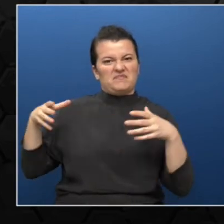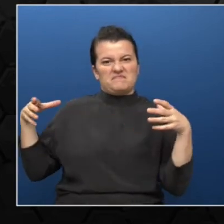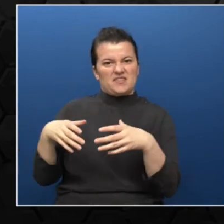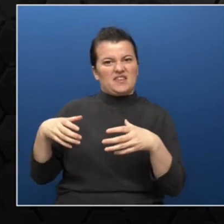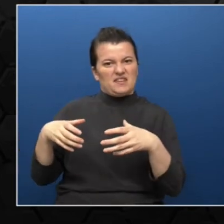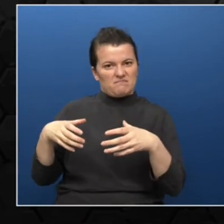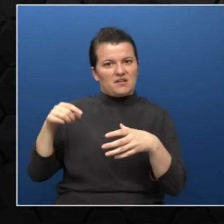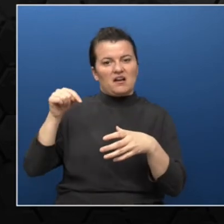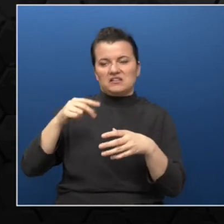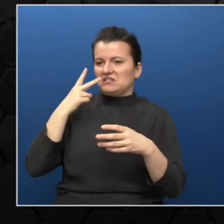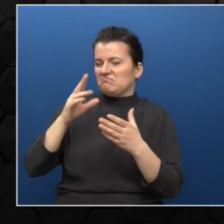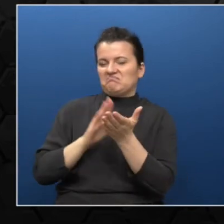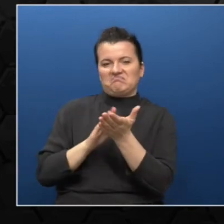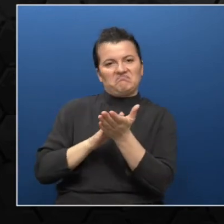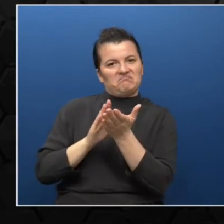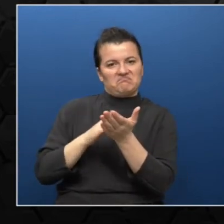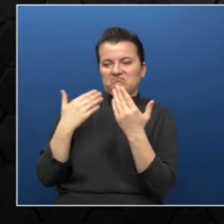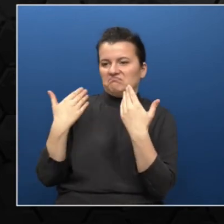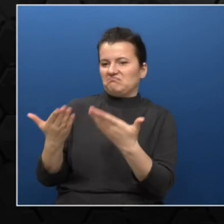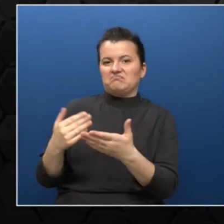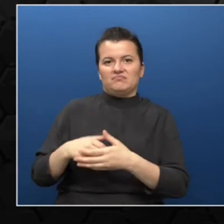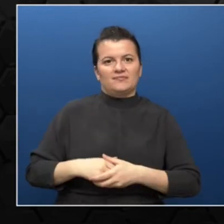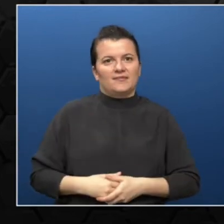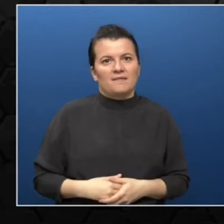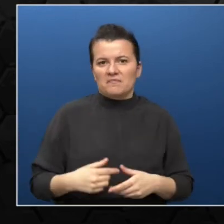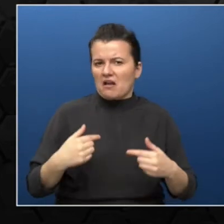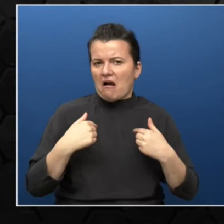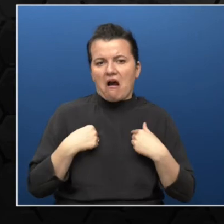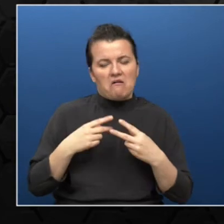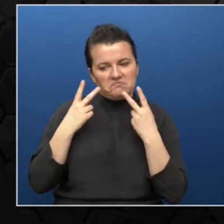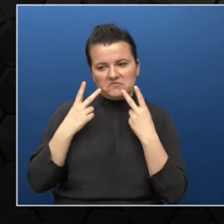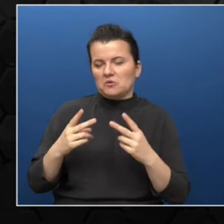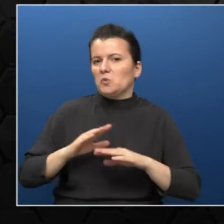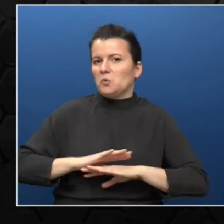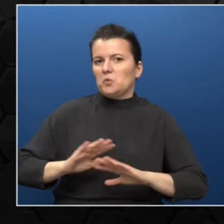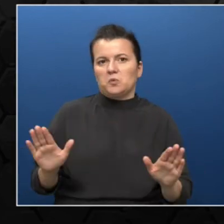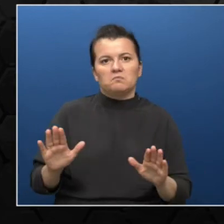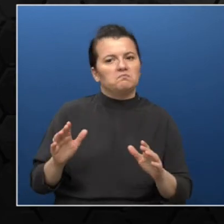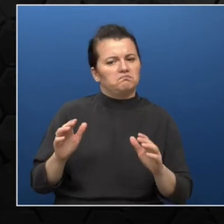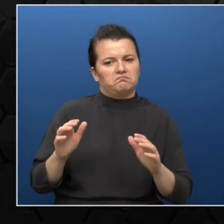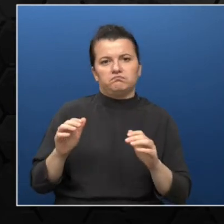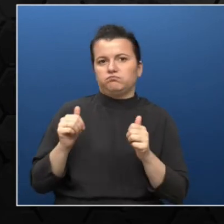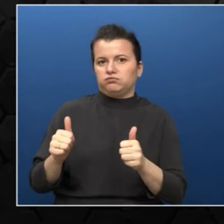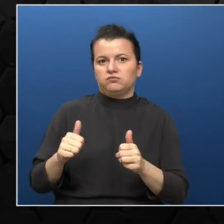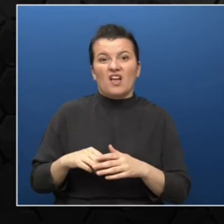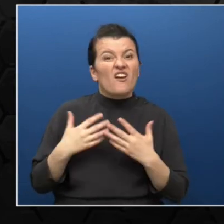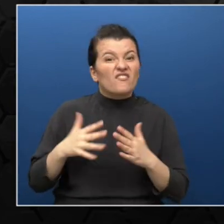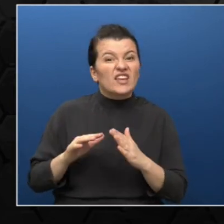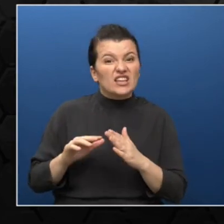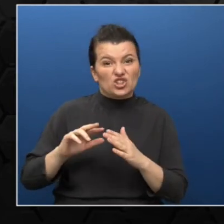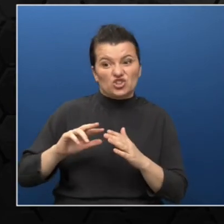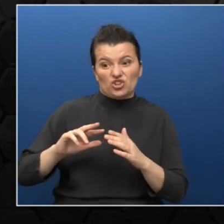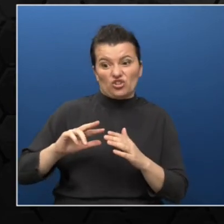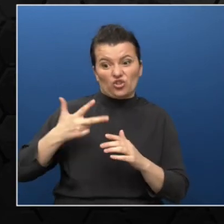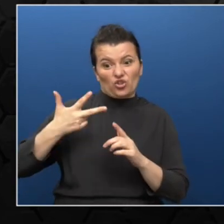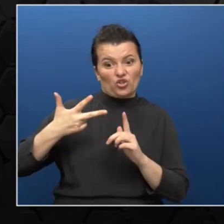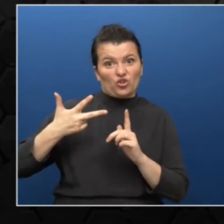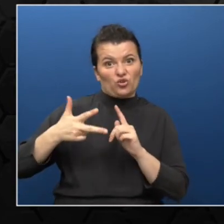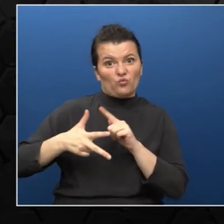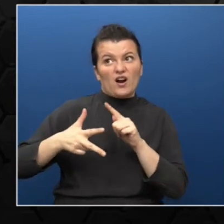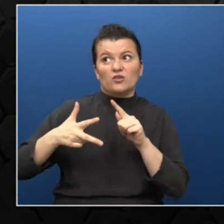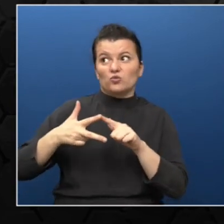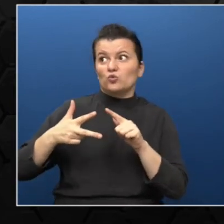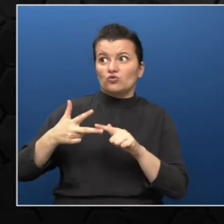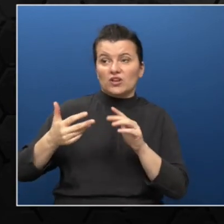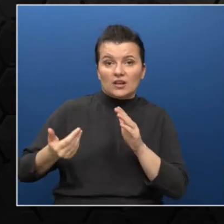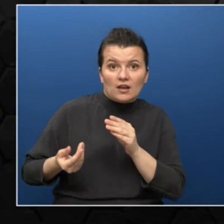my assumption is that they are an awesome team, and there have been at least 3 updates already this year, so they're constantly